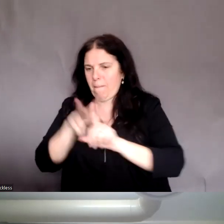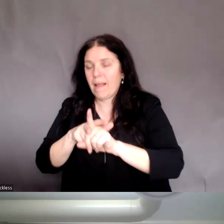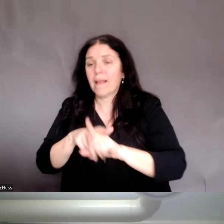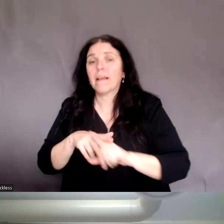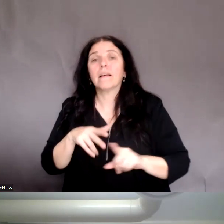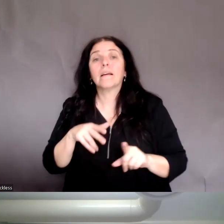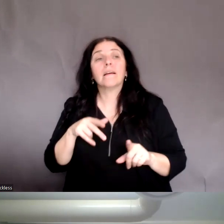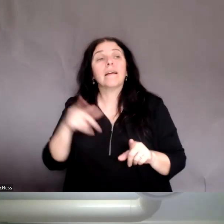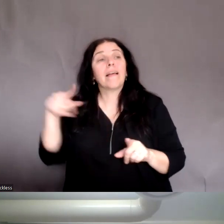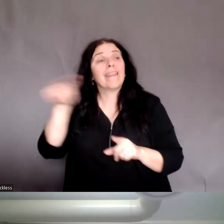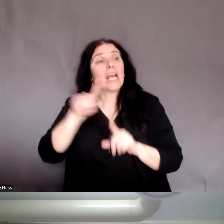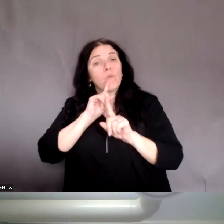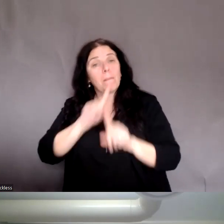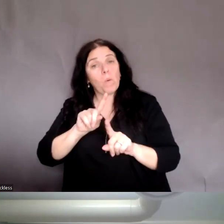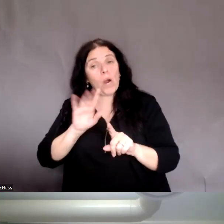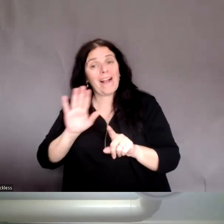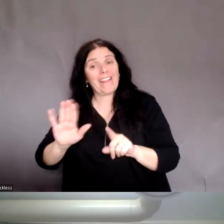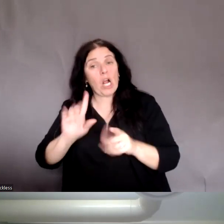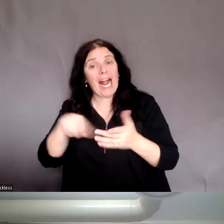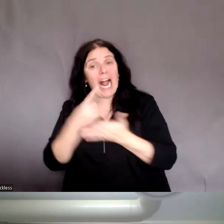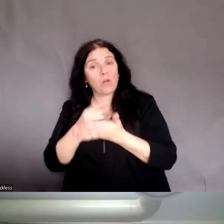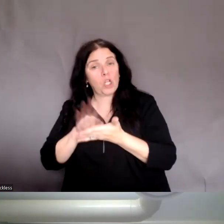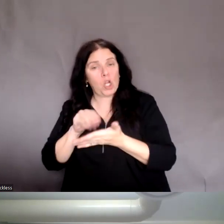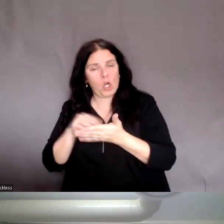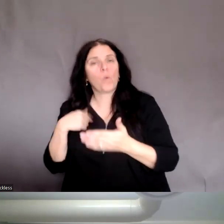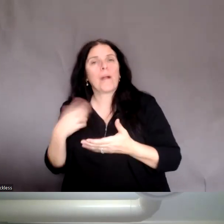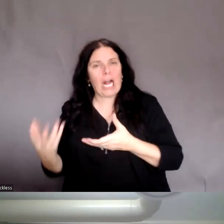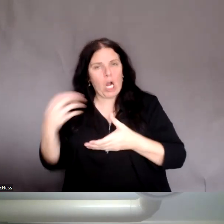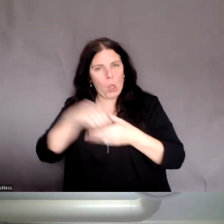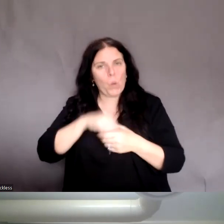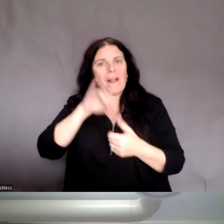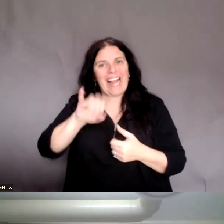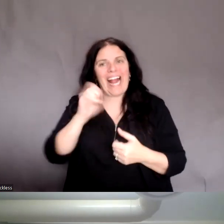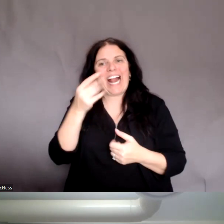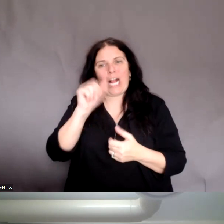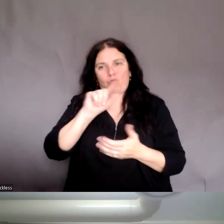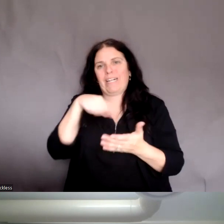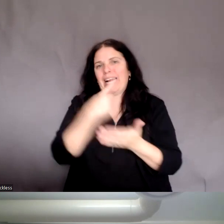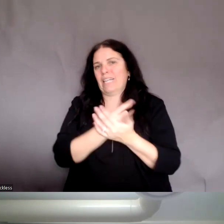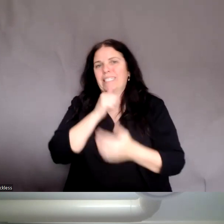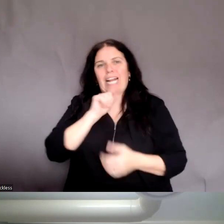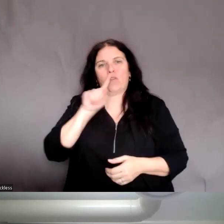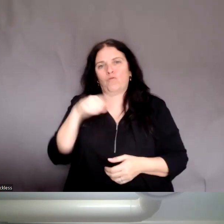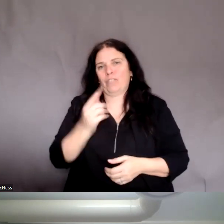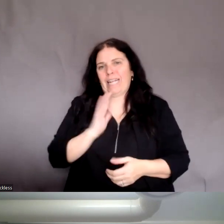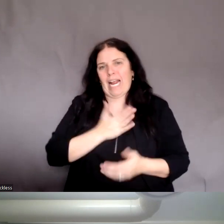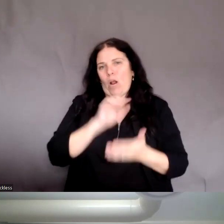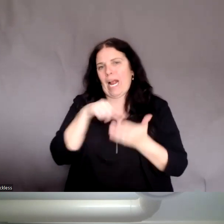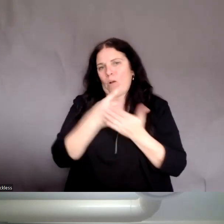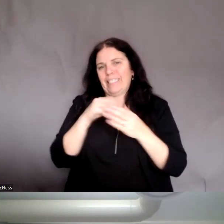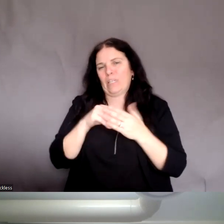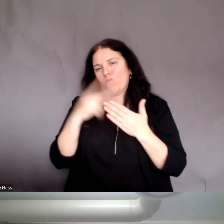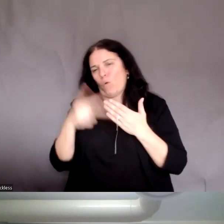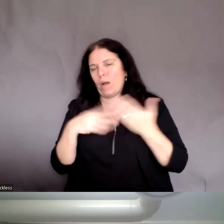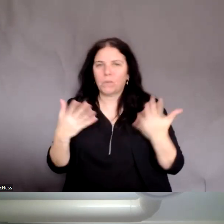learning, we include the extra hours that they're putting into it, not just the hours that they're sitting in program. So